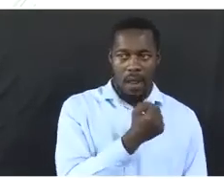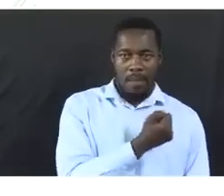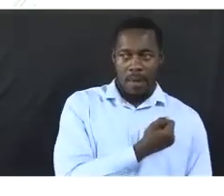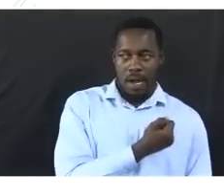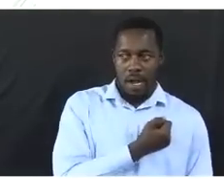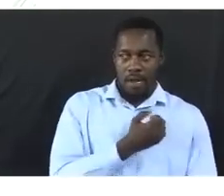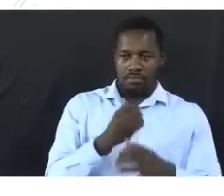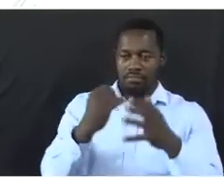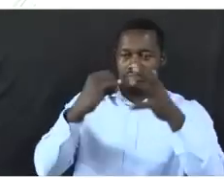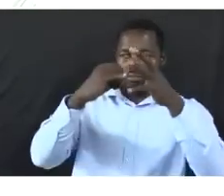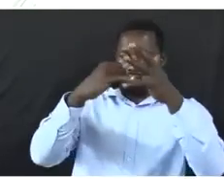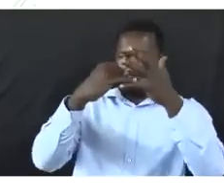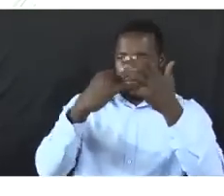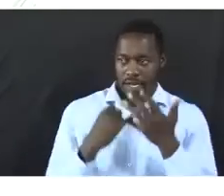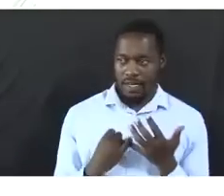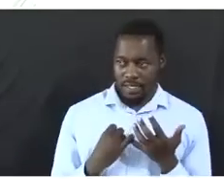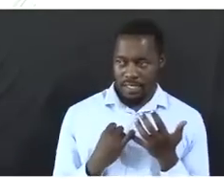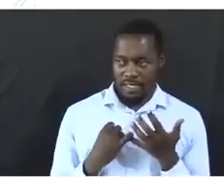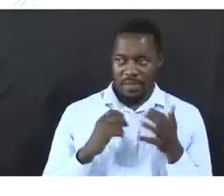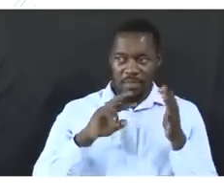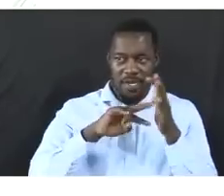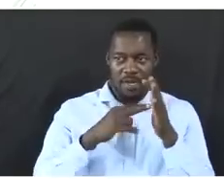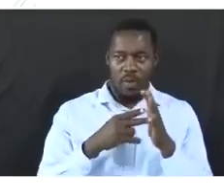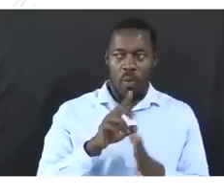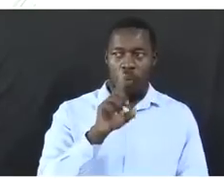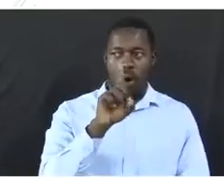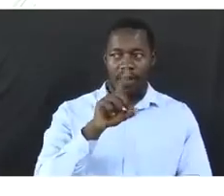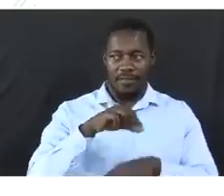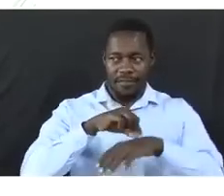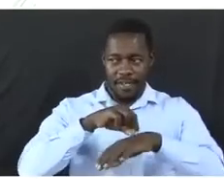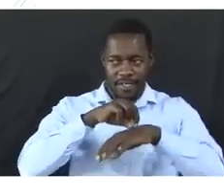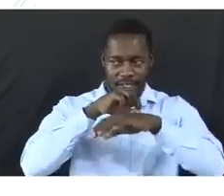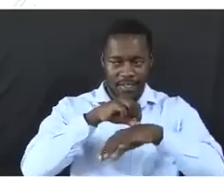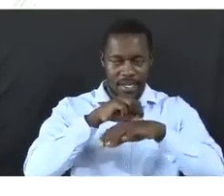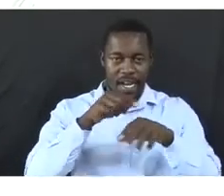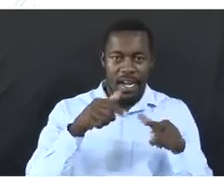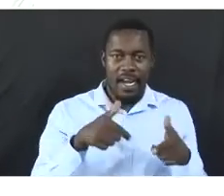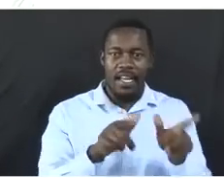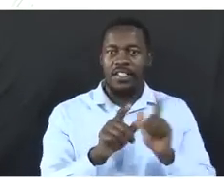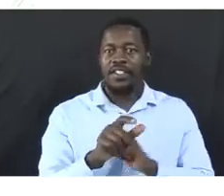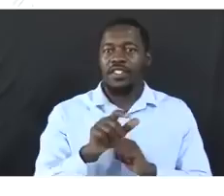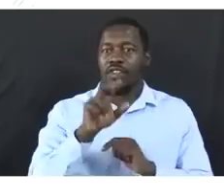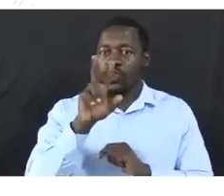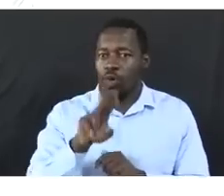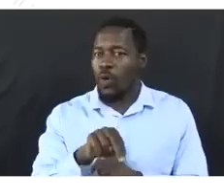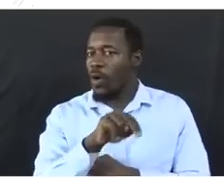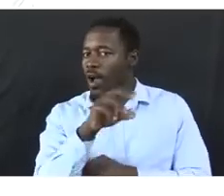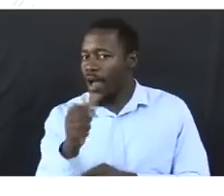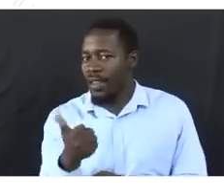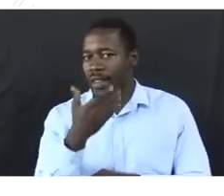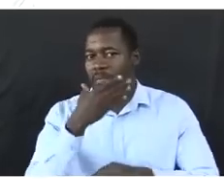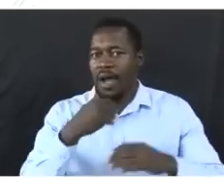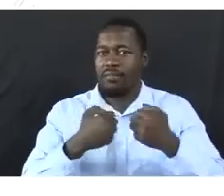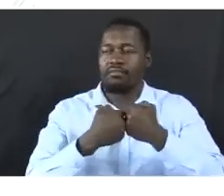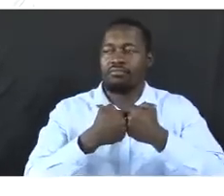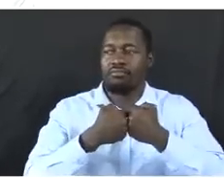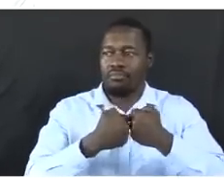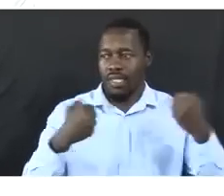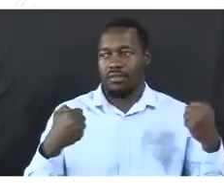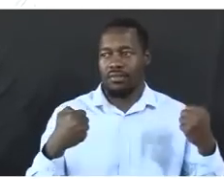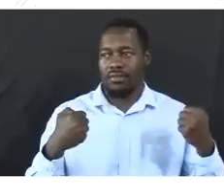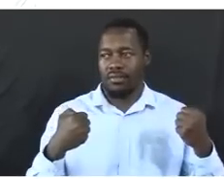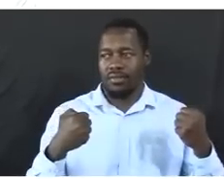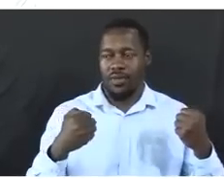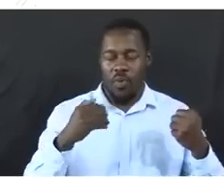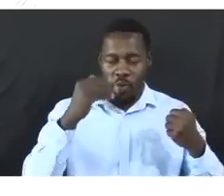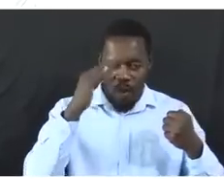man separate. You know, he has given them a preamble because he can read their hearts. They are going to